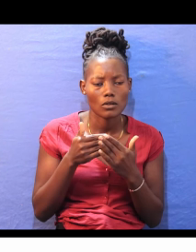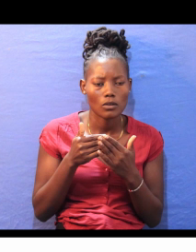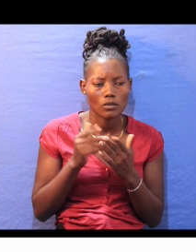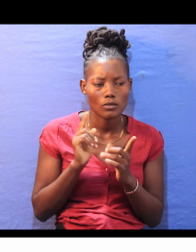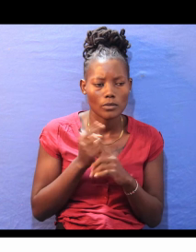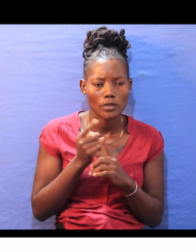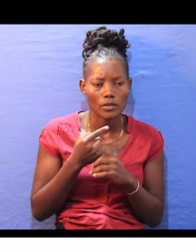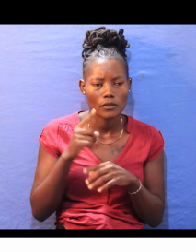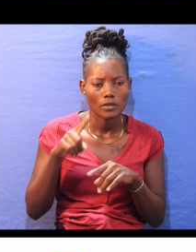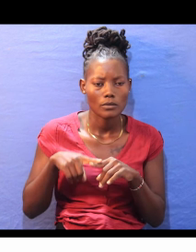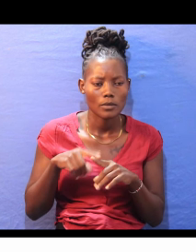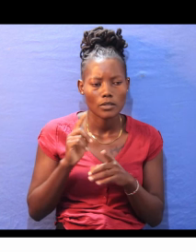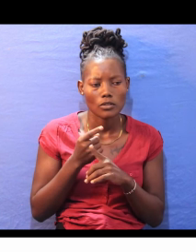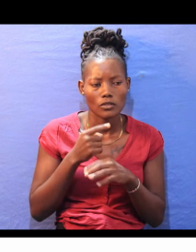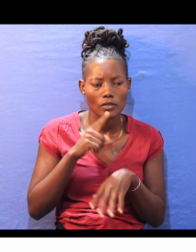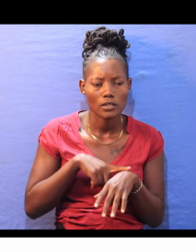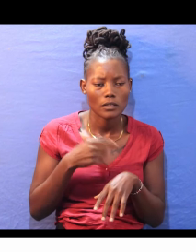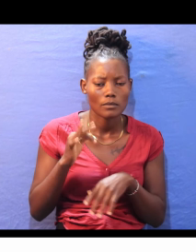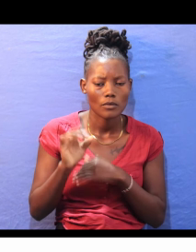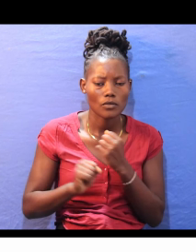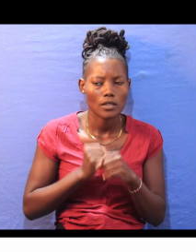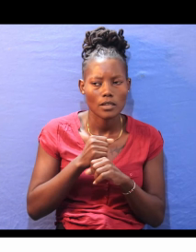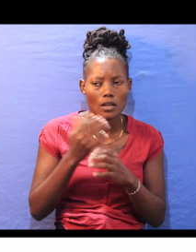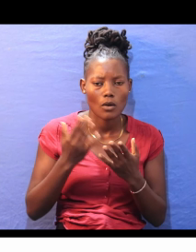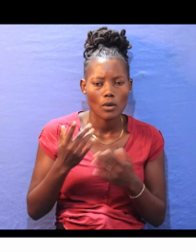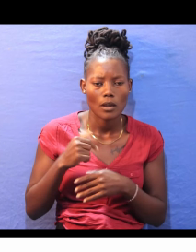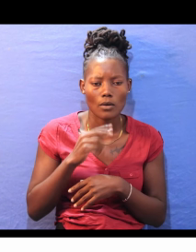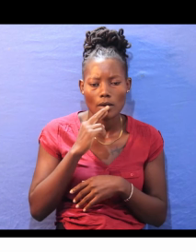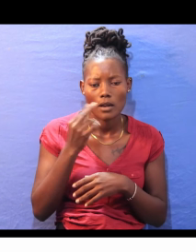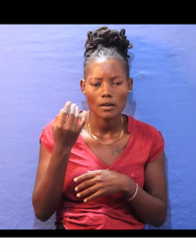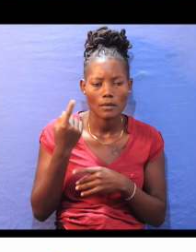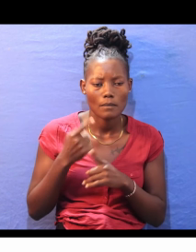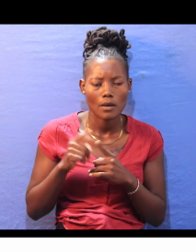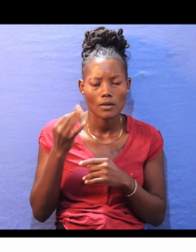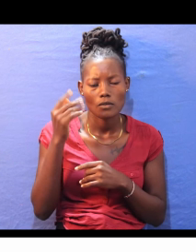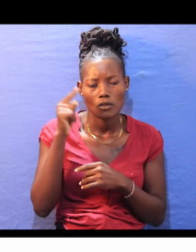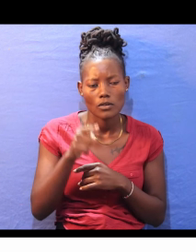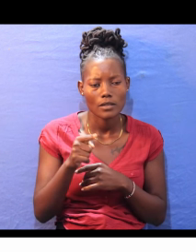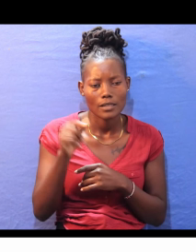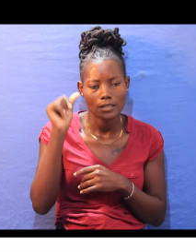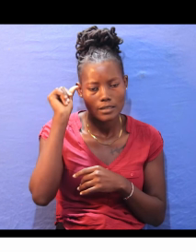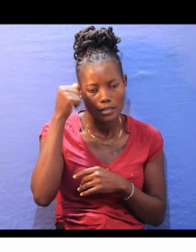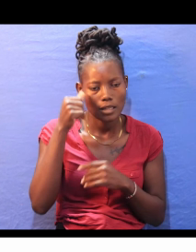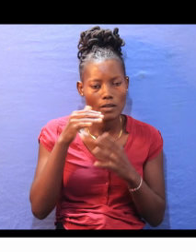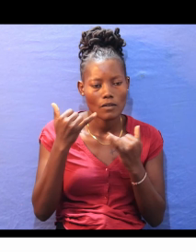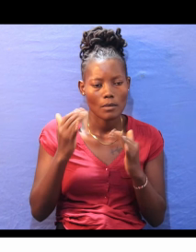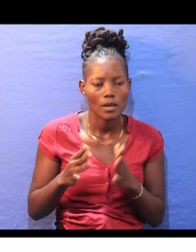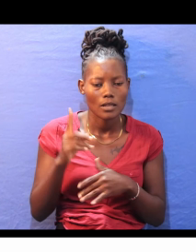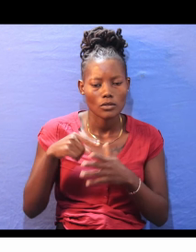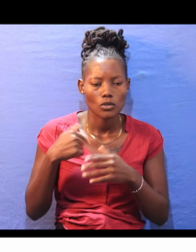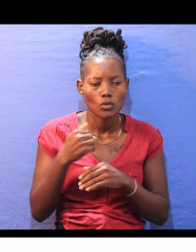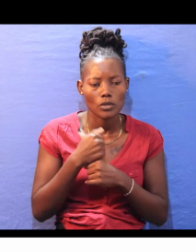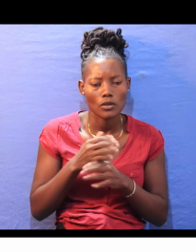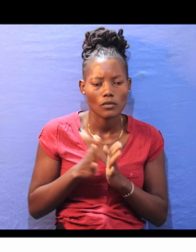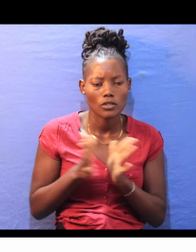different depending on different times of the year where we are. But for advanced and elite athletes, what we're doing for the general